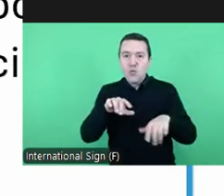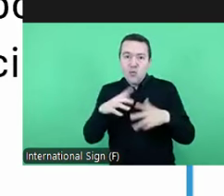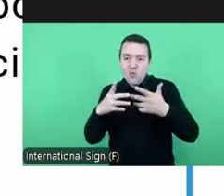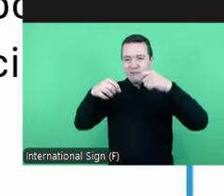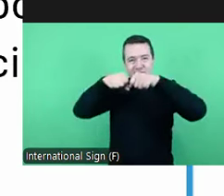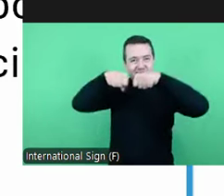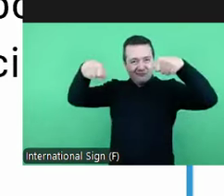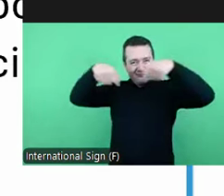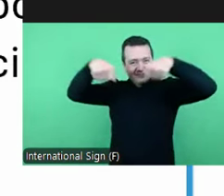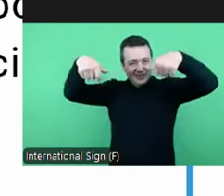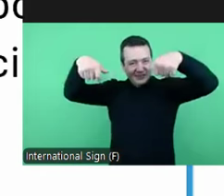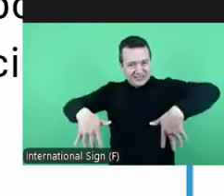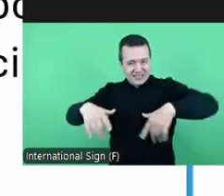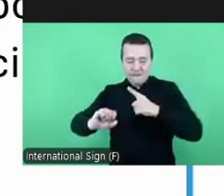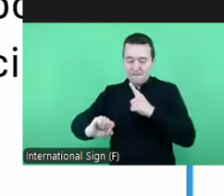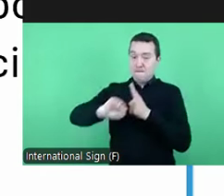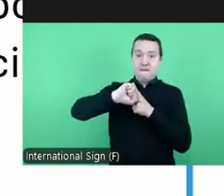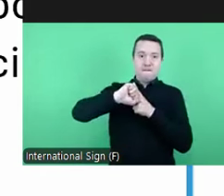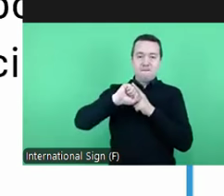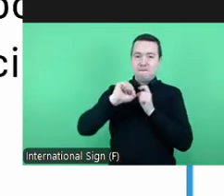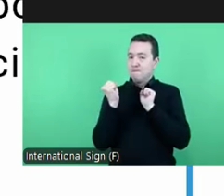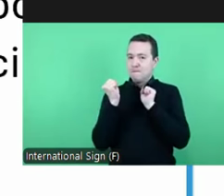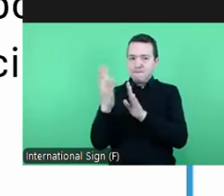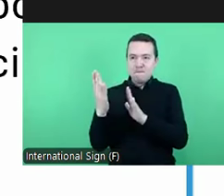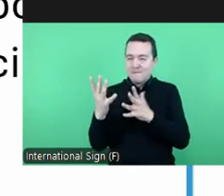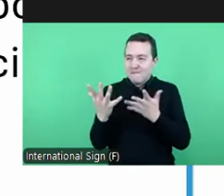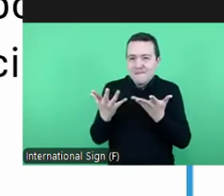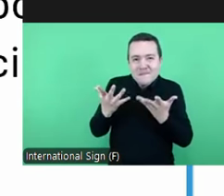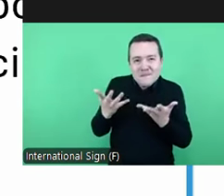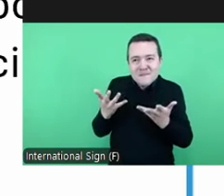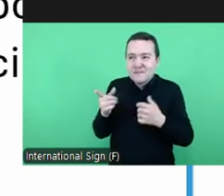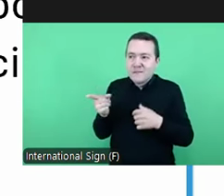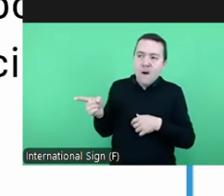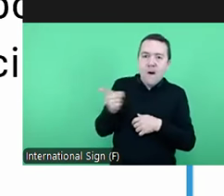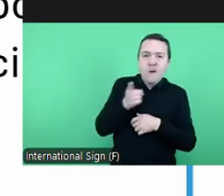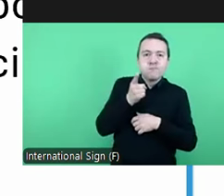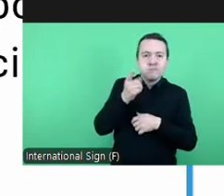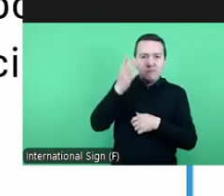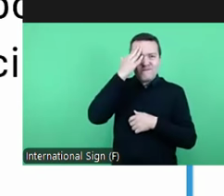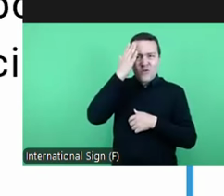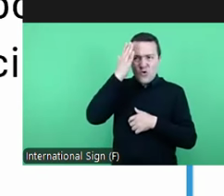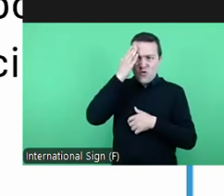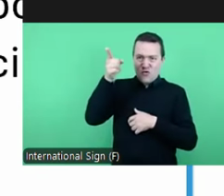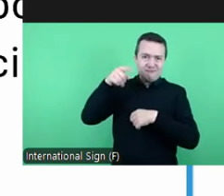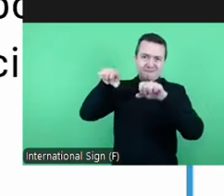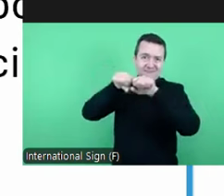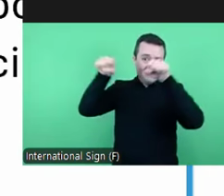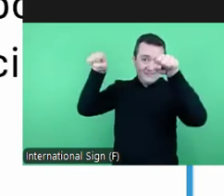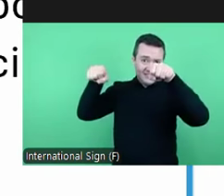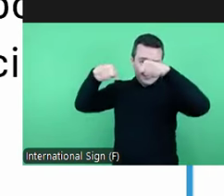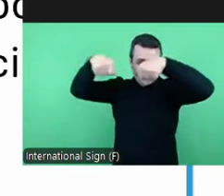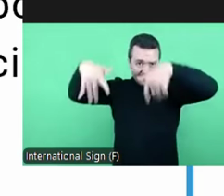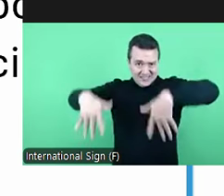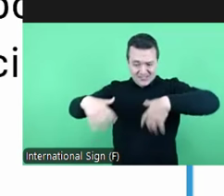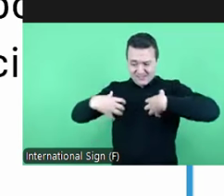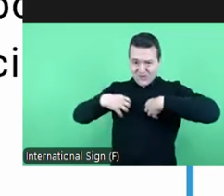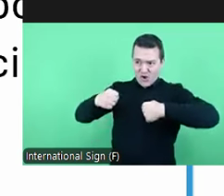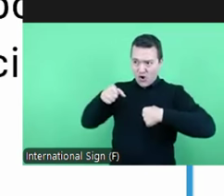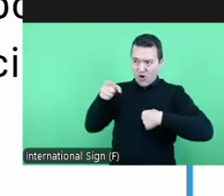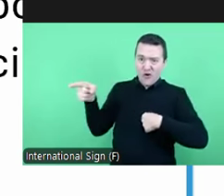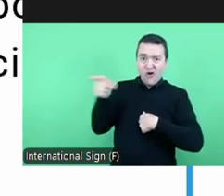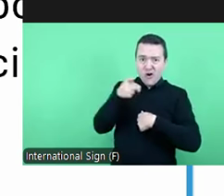be somehow estas addressing these debilidades weaknesses más estructurales que that are more tienen los structural sistemas de salud en nuestra